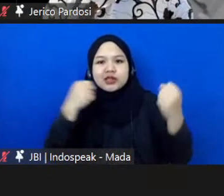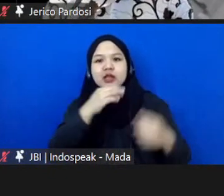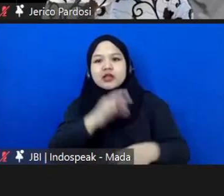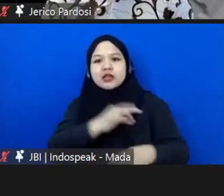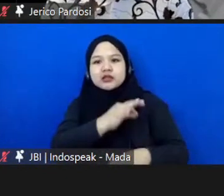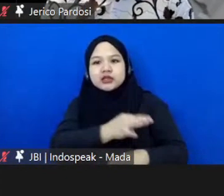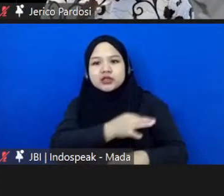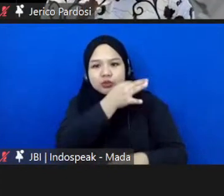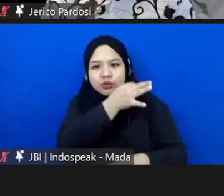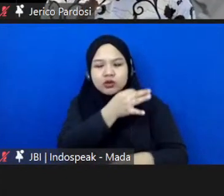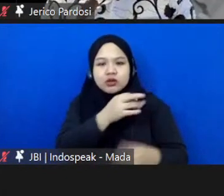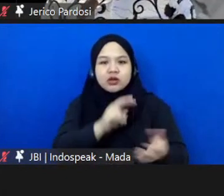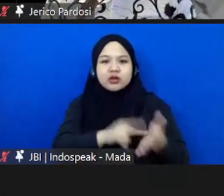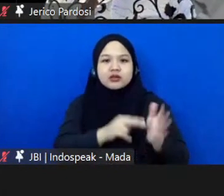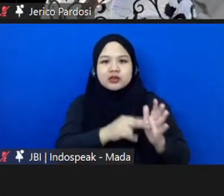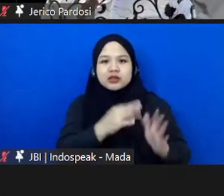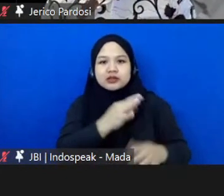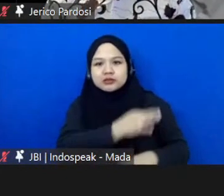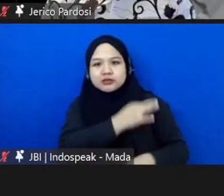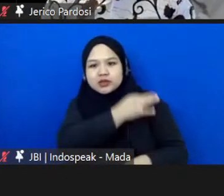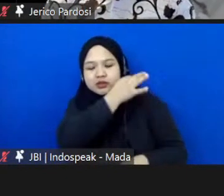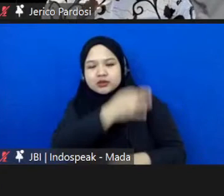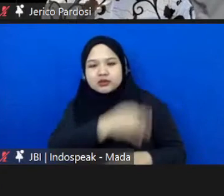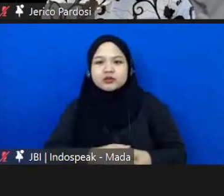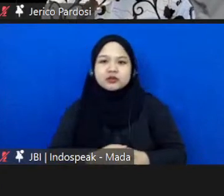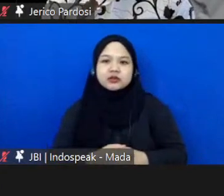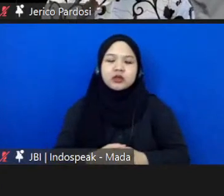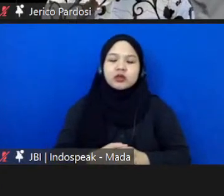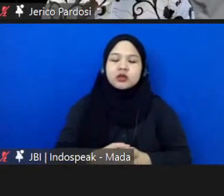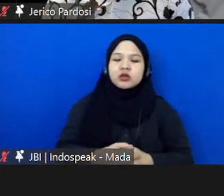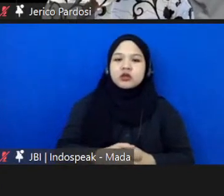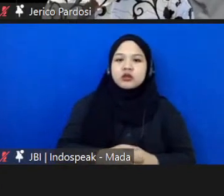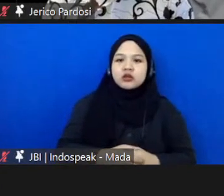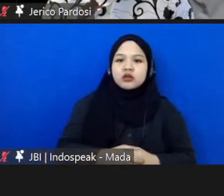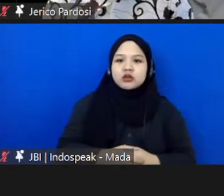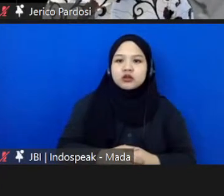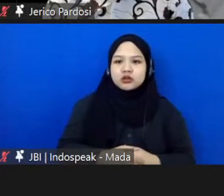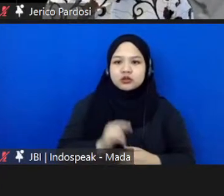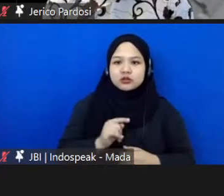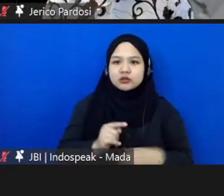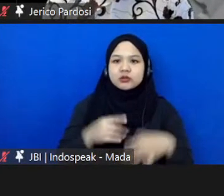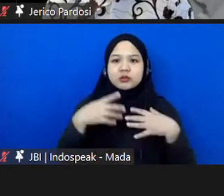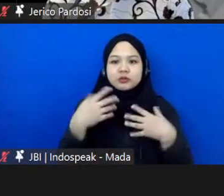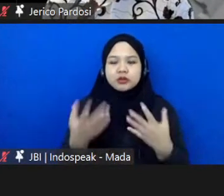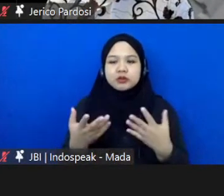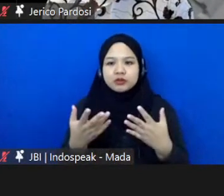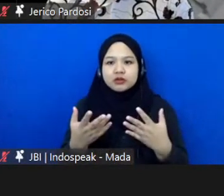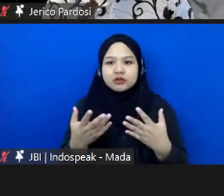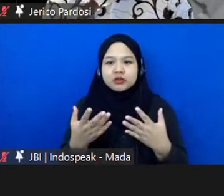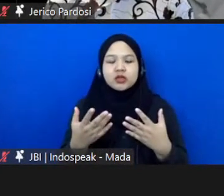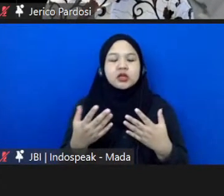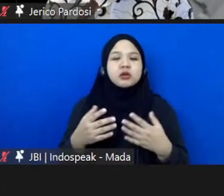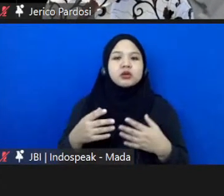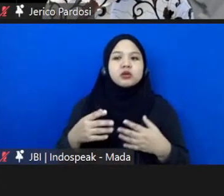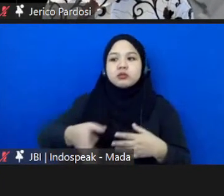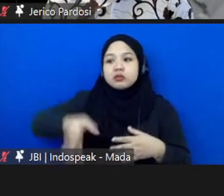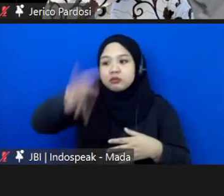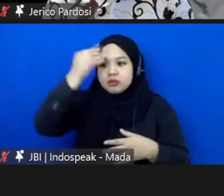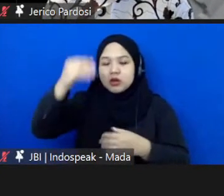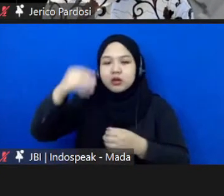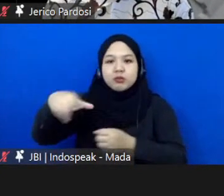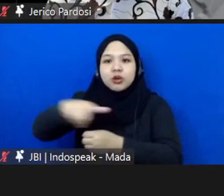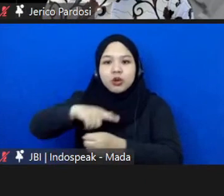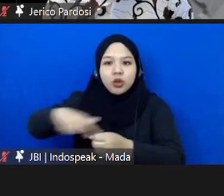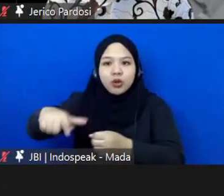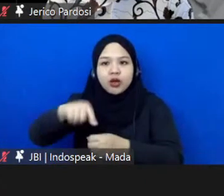jiwa means spirit, and that really tells about how the local understanding has a